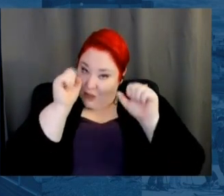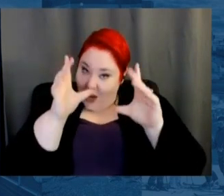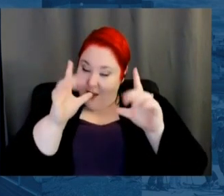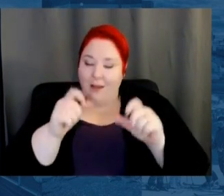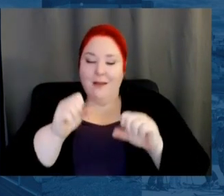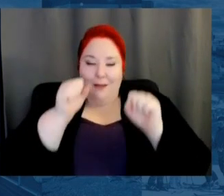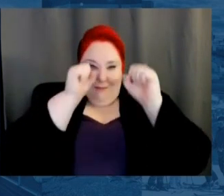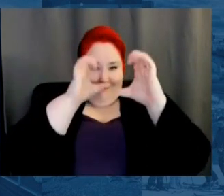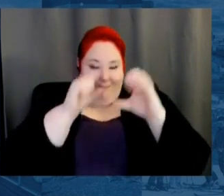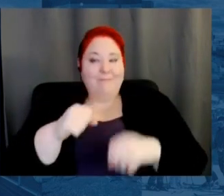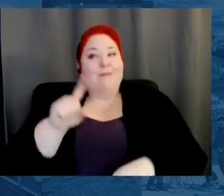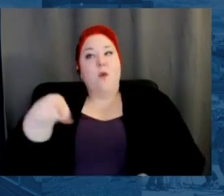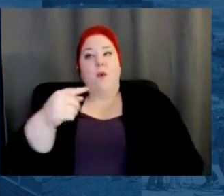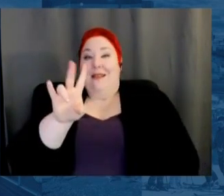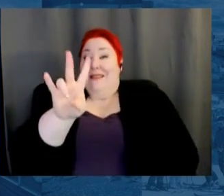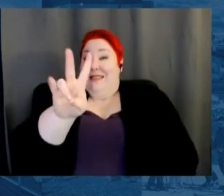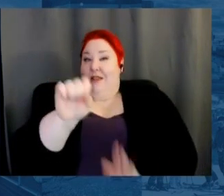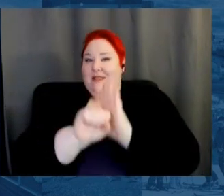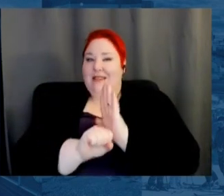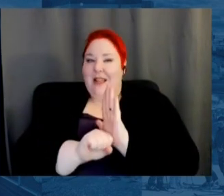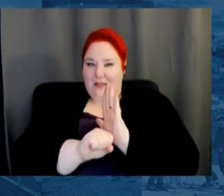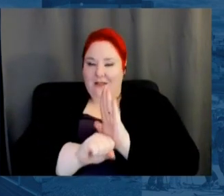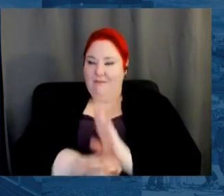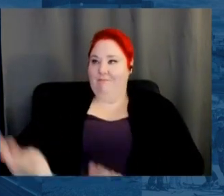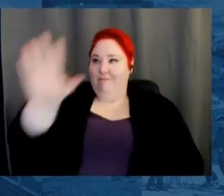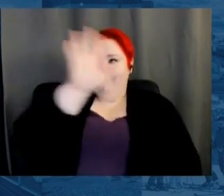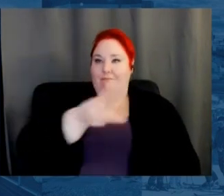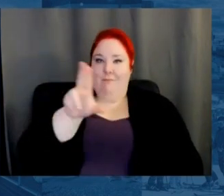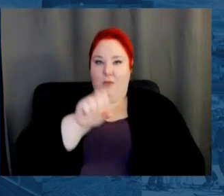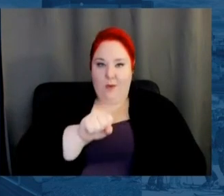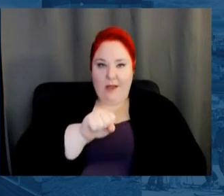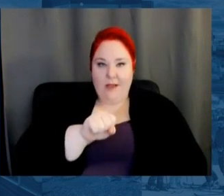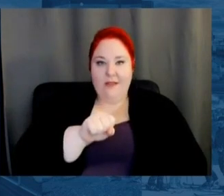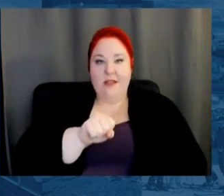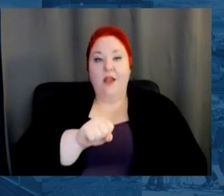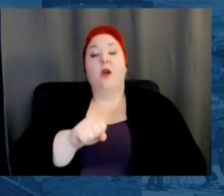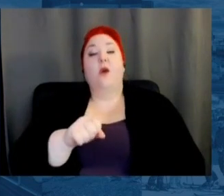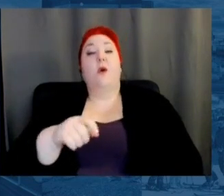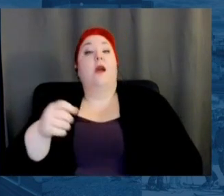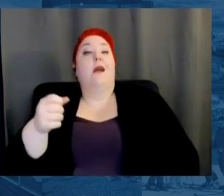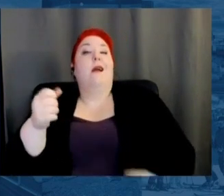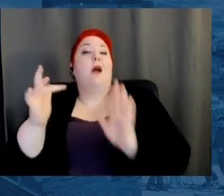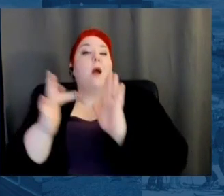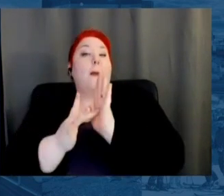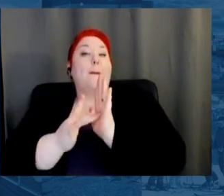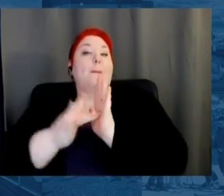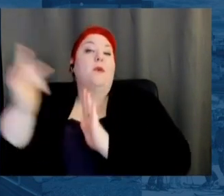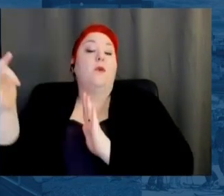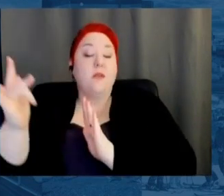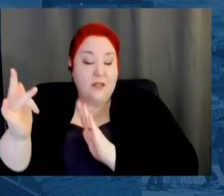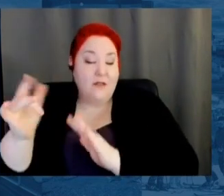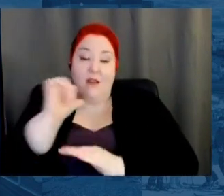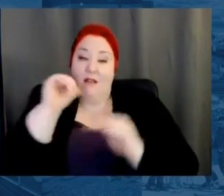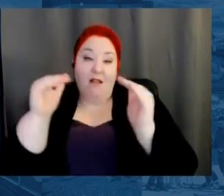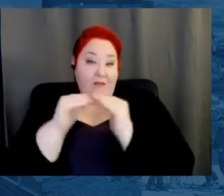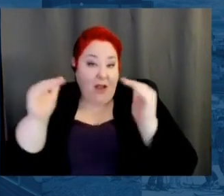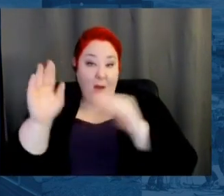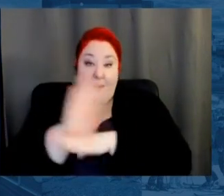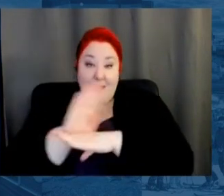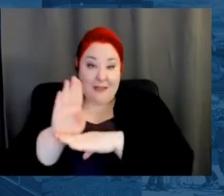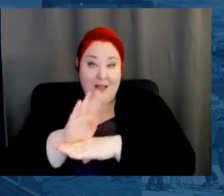only 7 states in America where abusive and unfair business practices are not covered by the